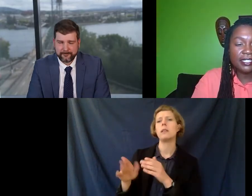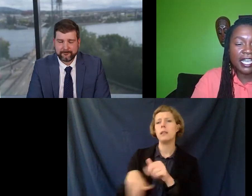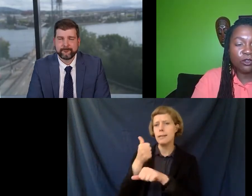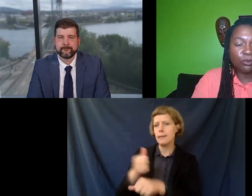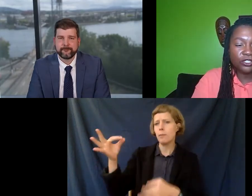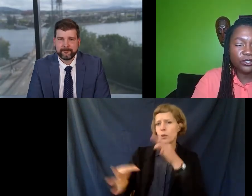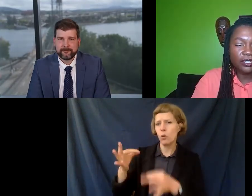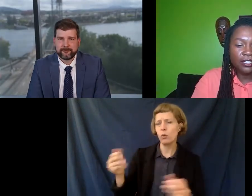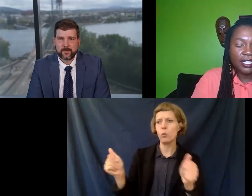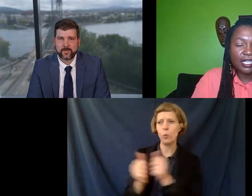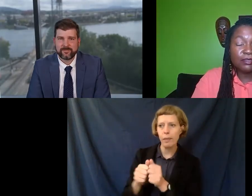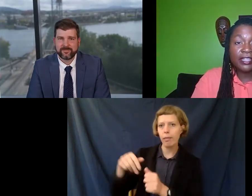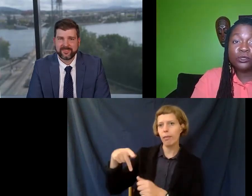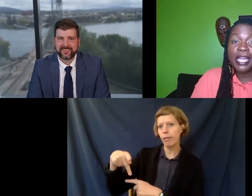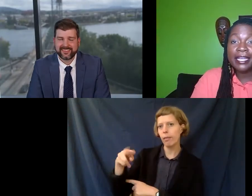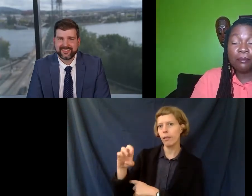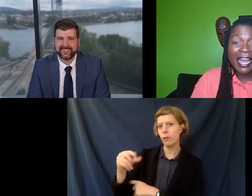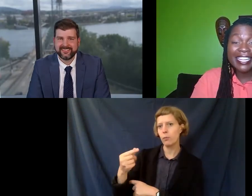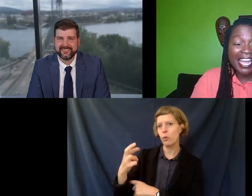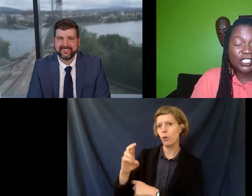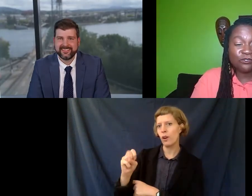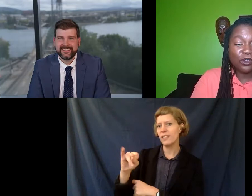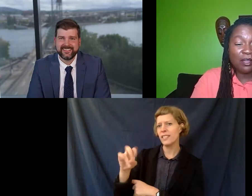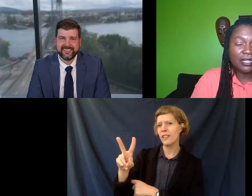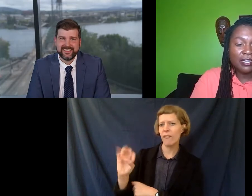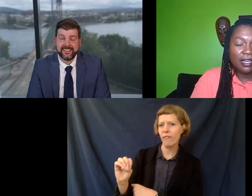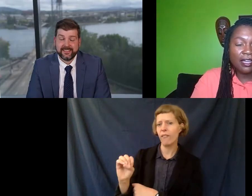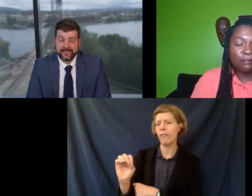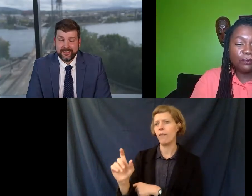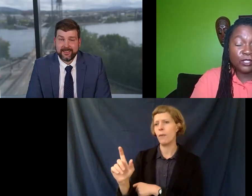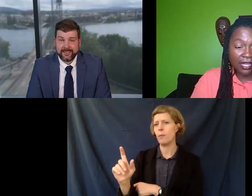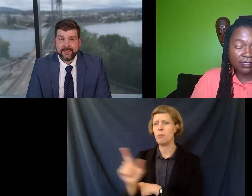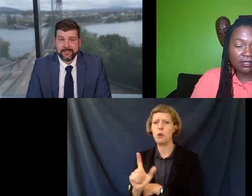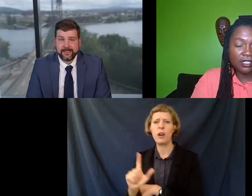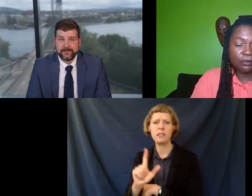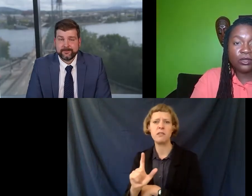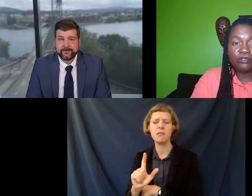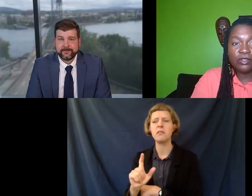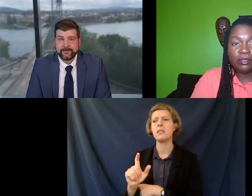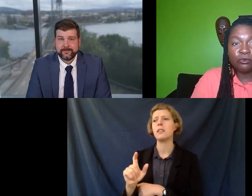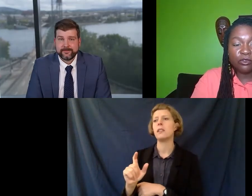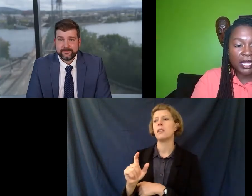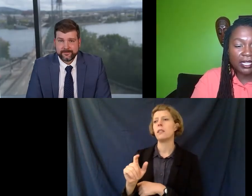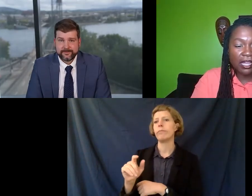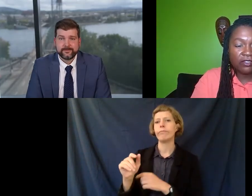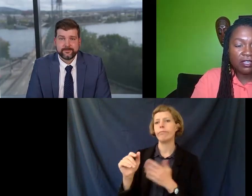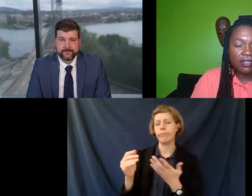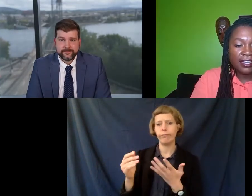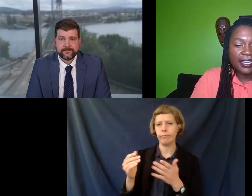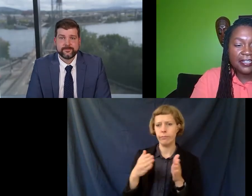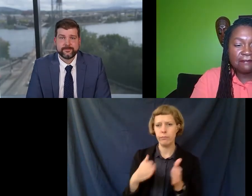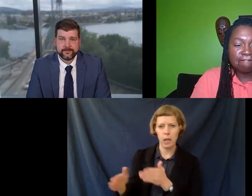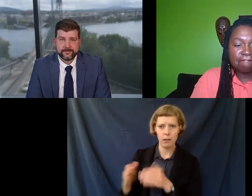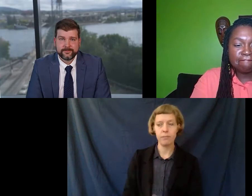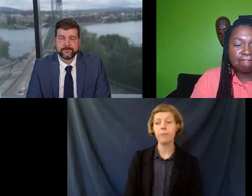despite intense counter pressure? It seems like there's a backlash from protests in support of the movement for Black